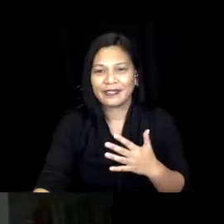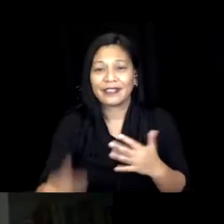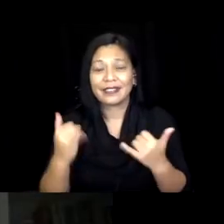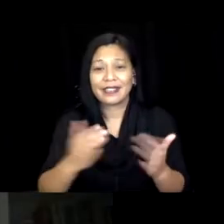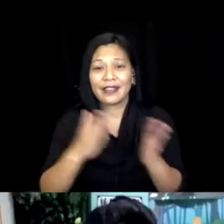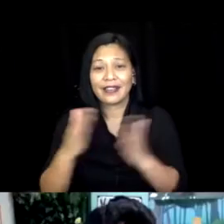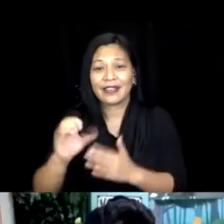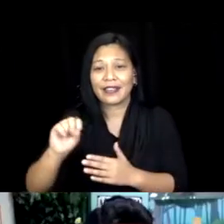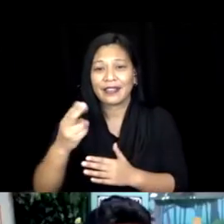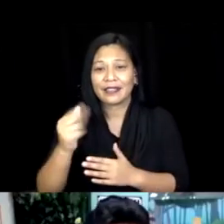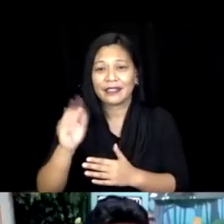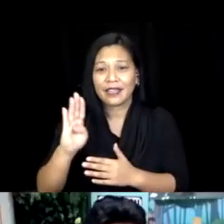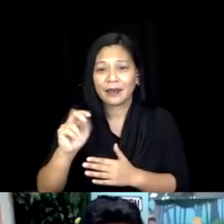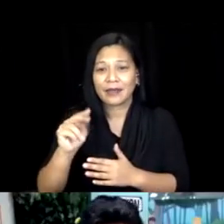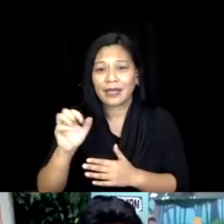Shabnam.